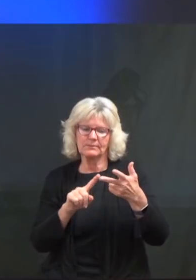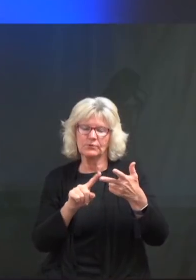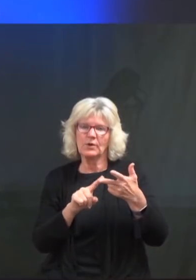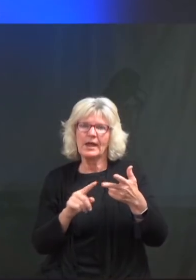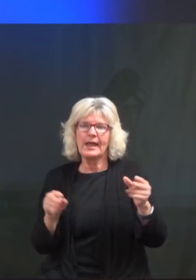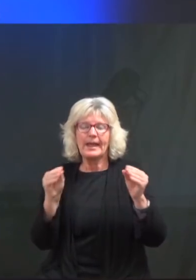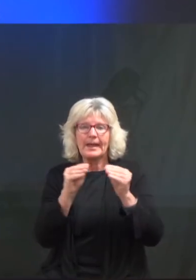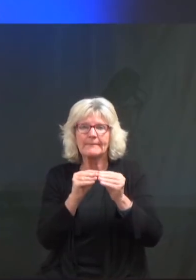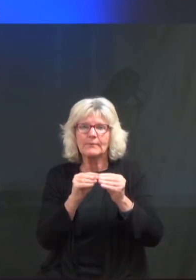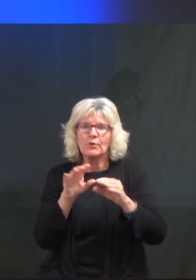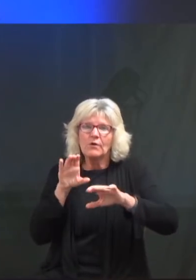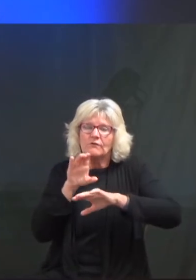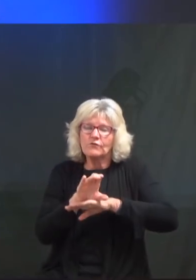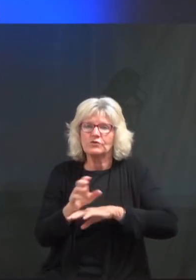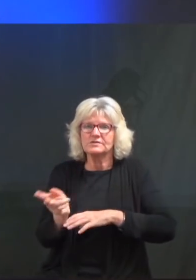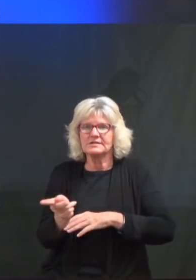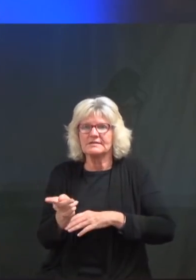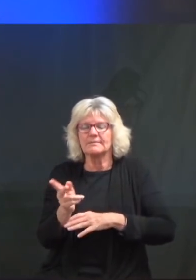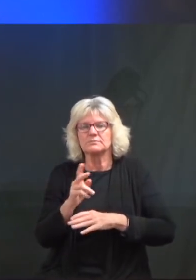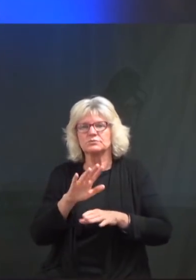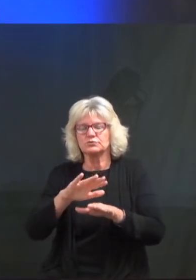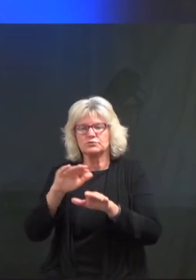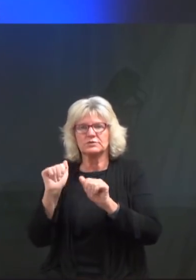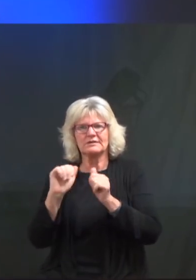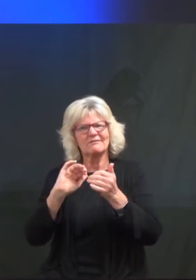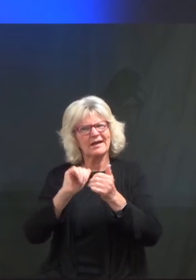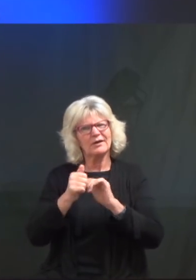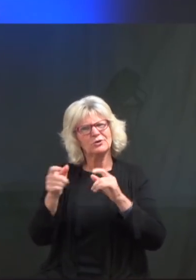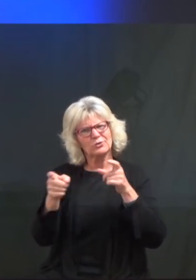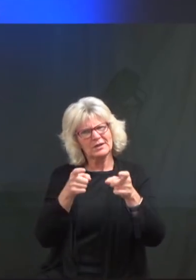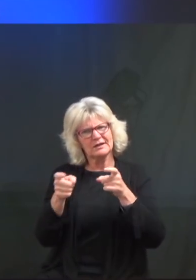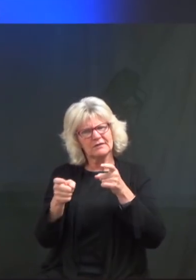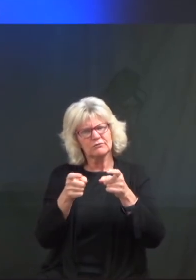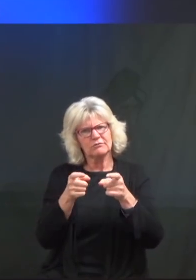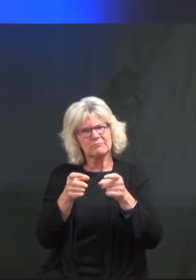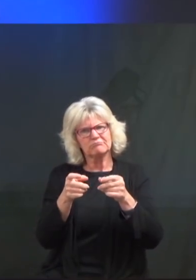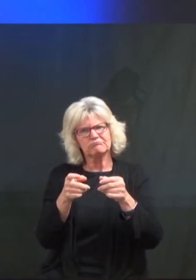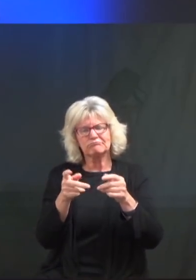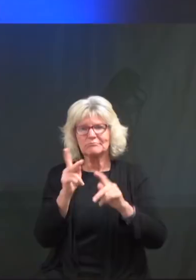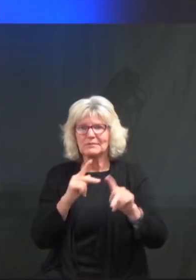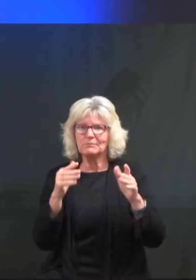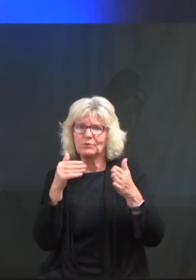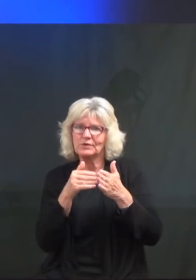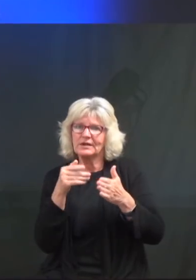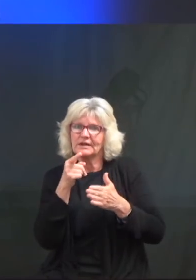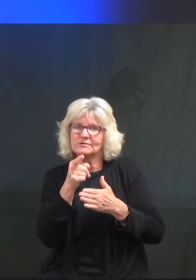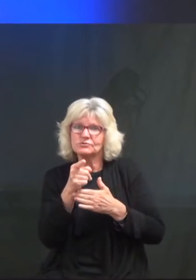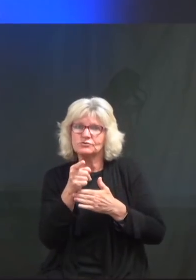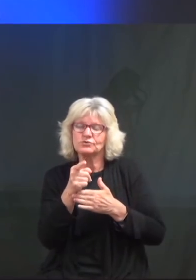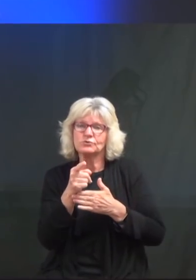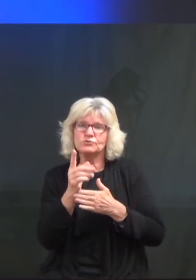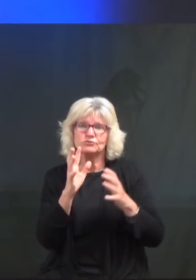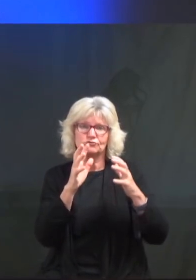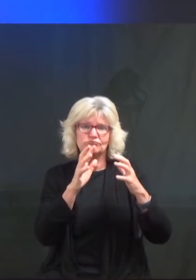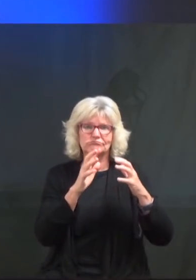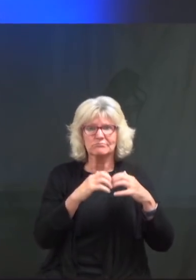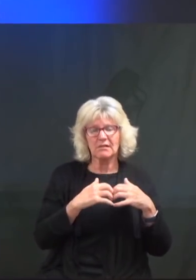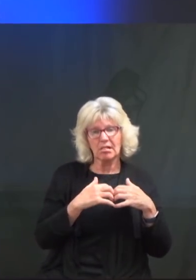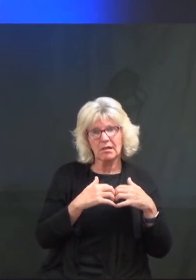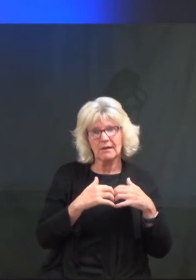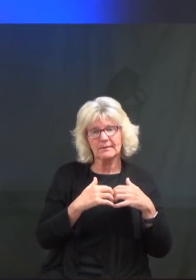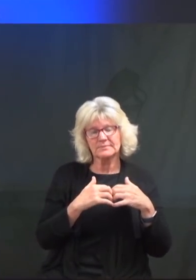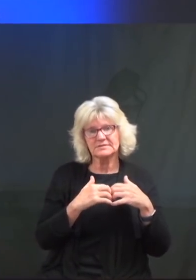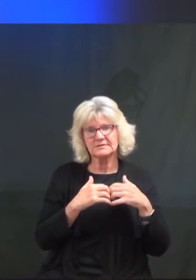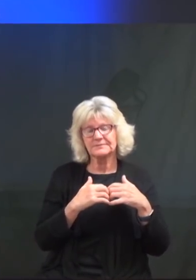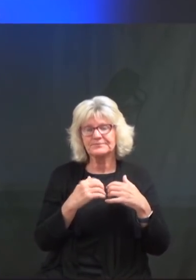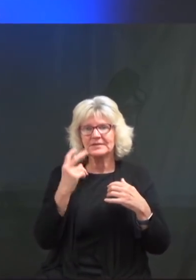more opposition driving them right out of the area. How do you handle opposition? Do you collapse? Look